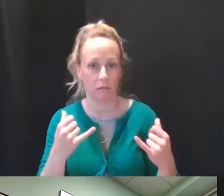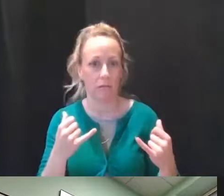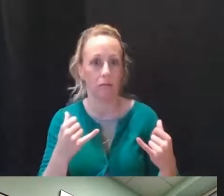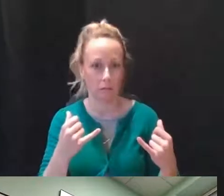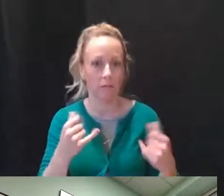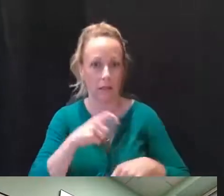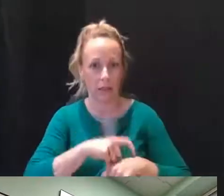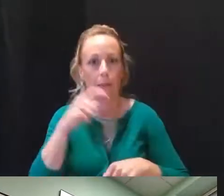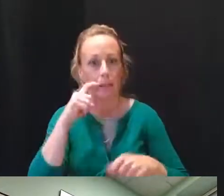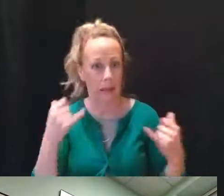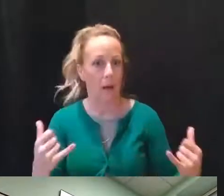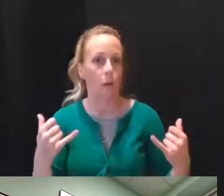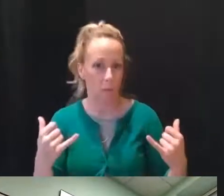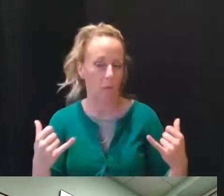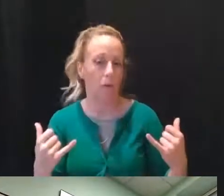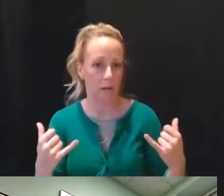now.